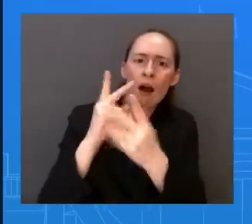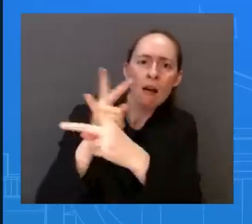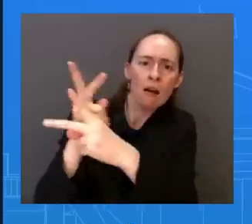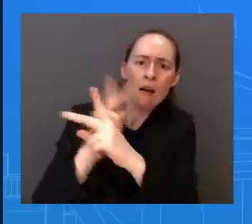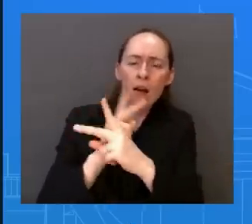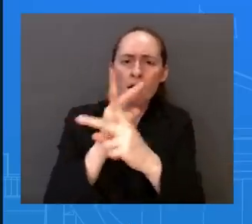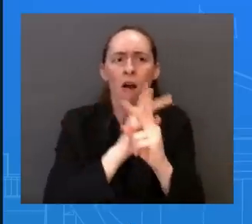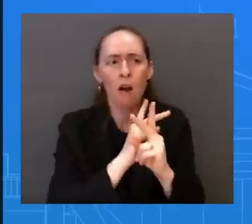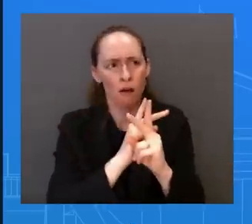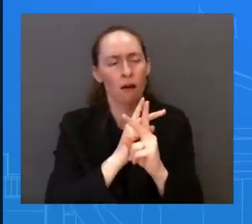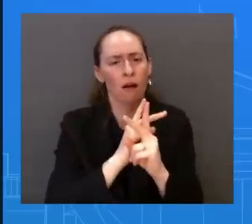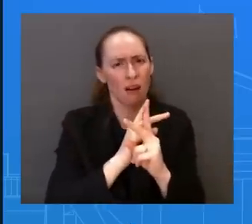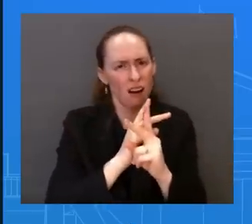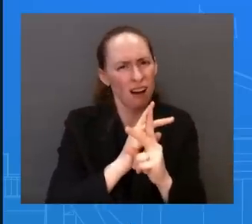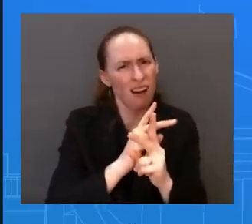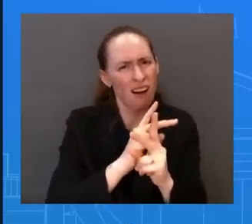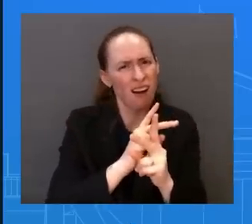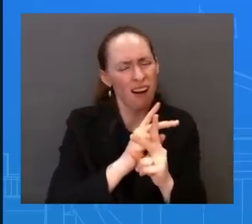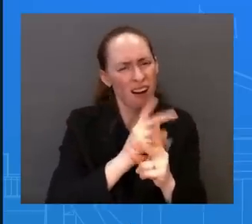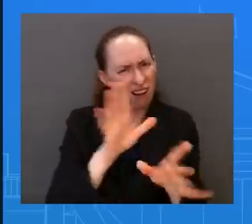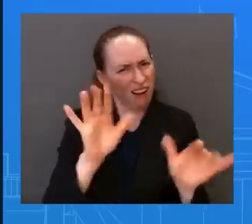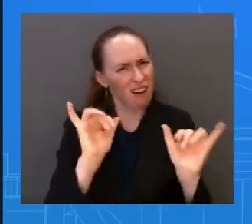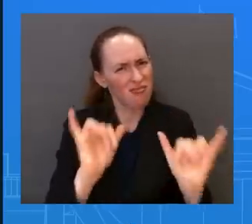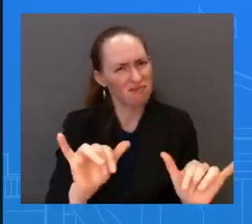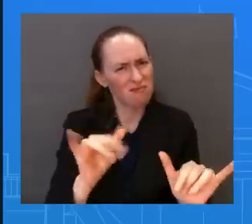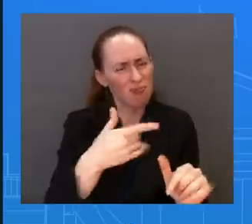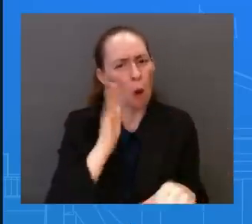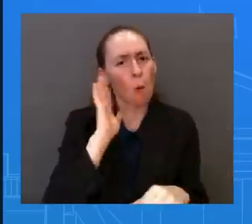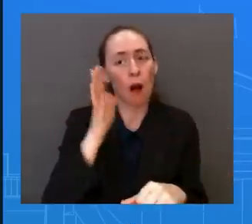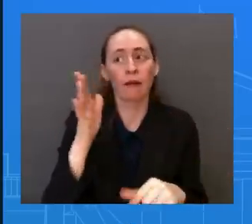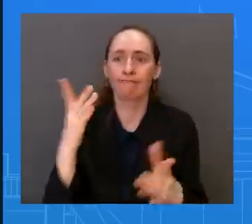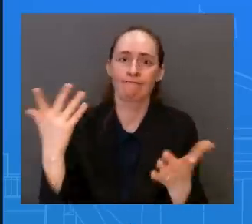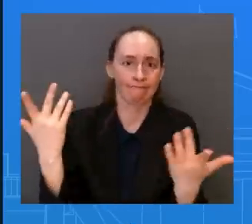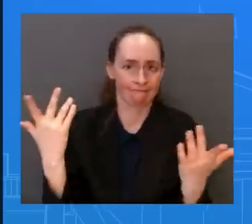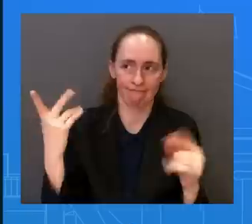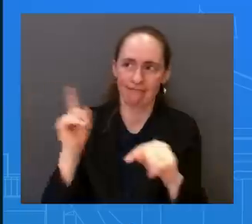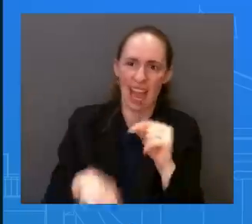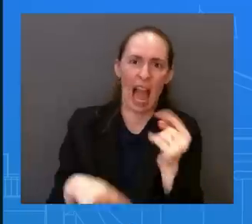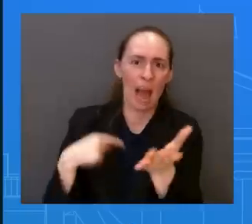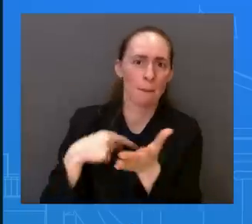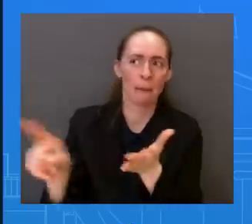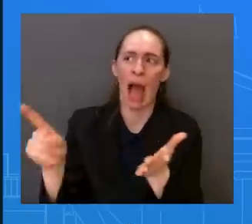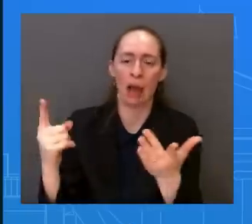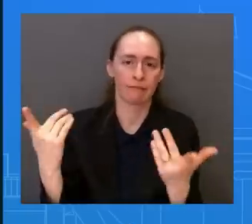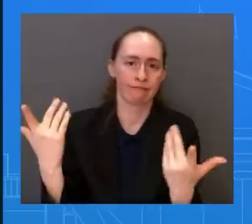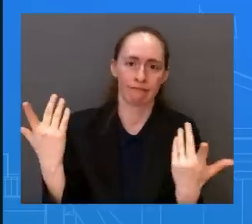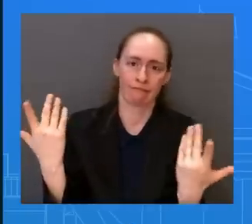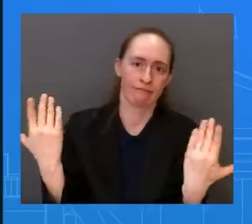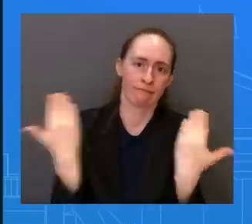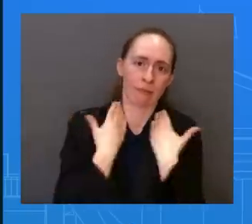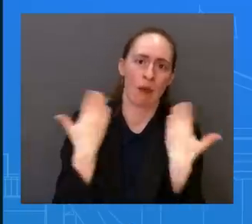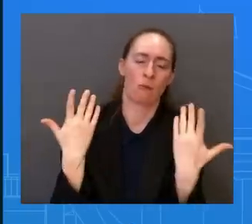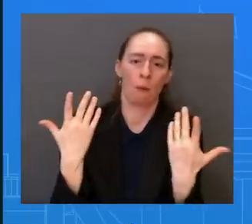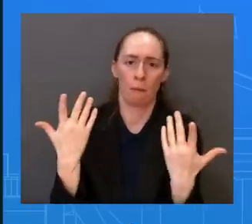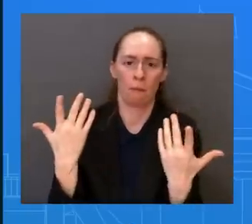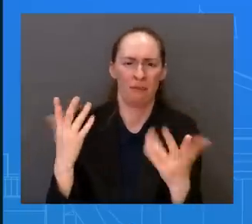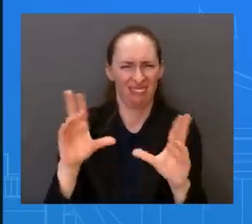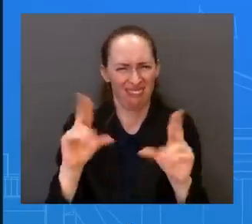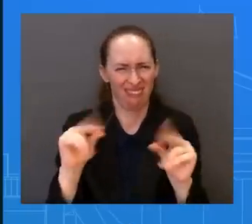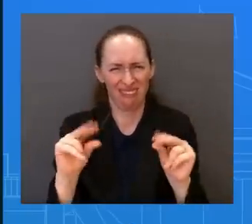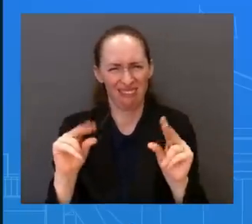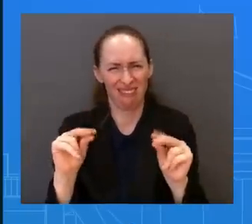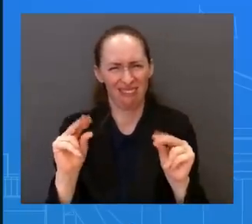the president will continue to make clear and continue to make clear that's his expectation of anybody, Republican, Democrat, who holds the office.